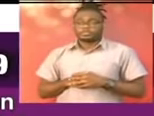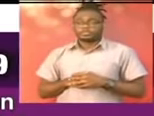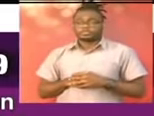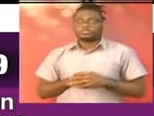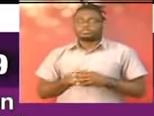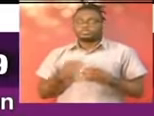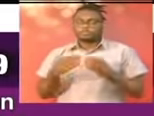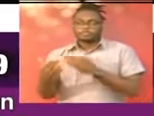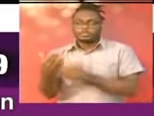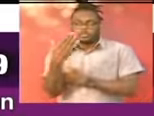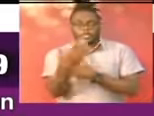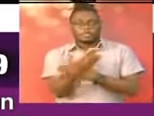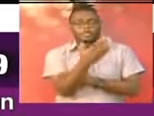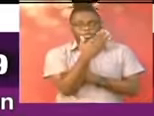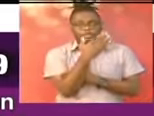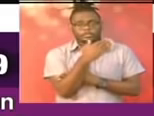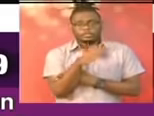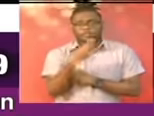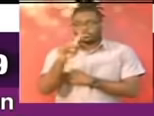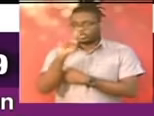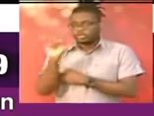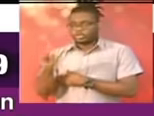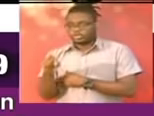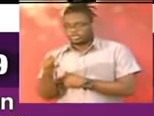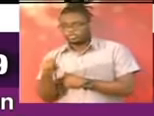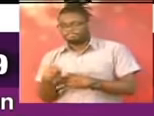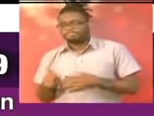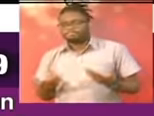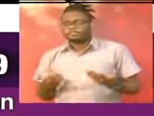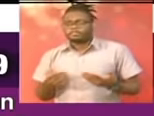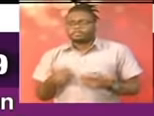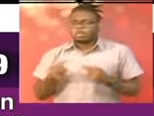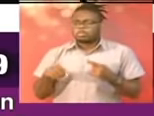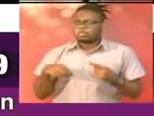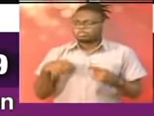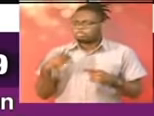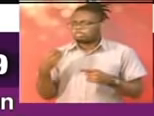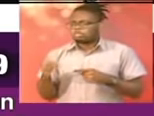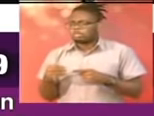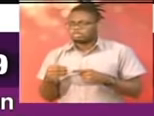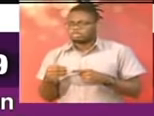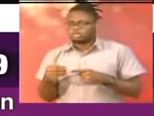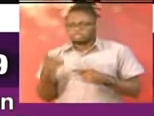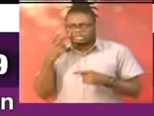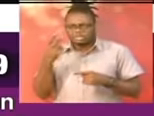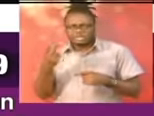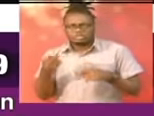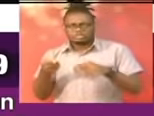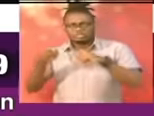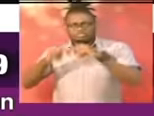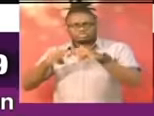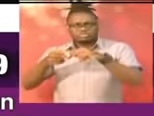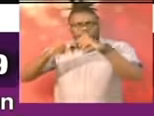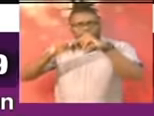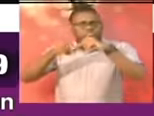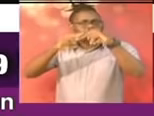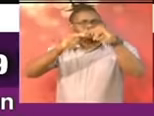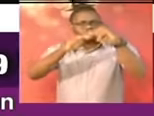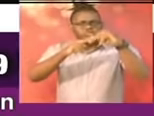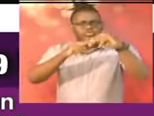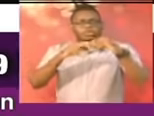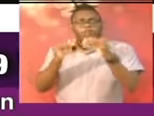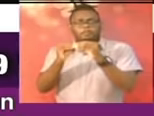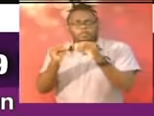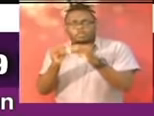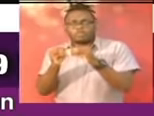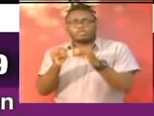My questions are in regards to the increase of cases among some of the elderly in our